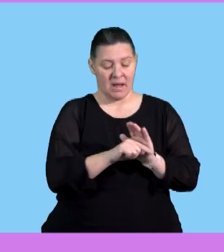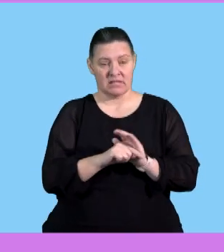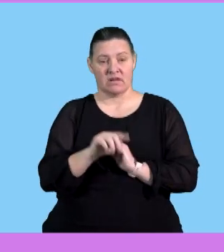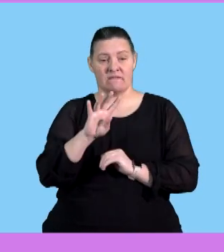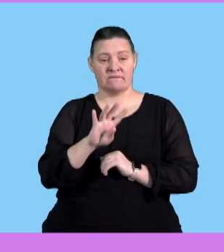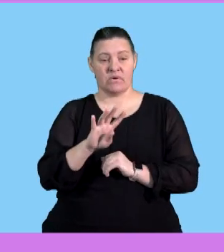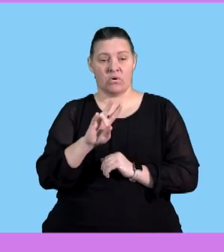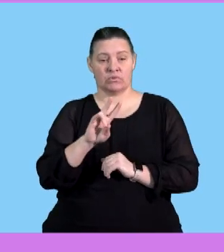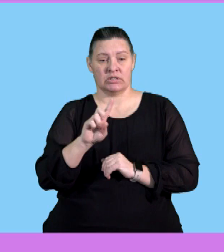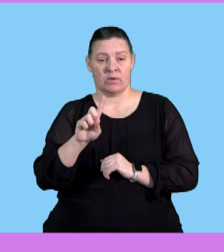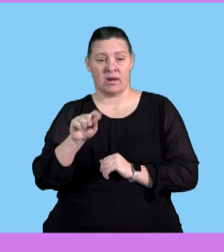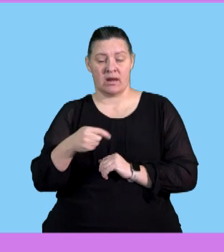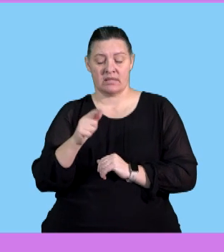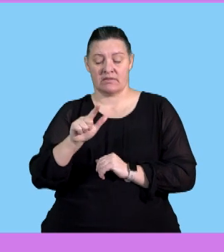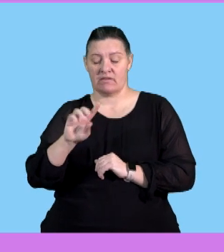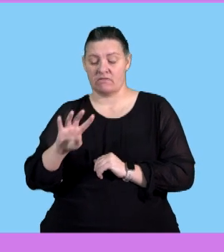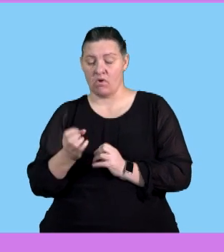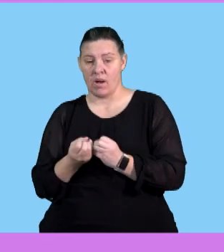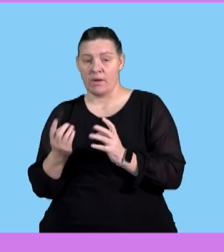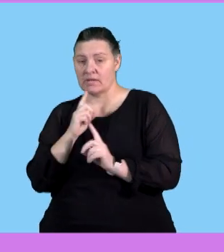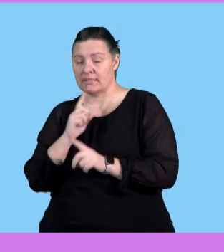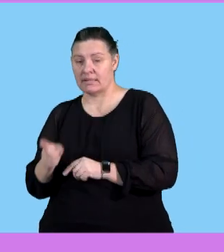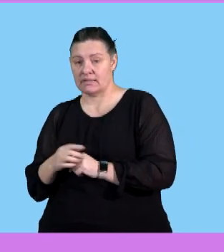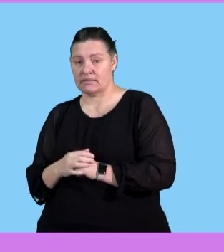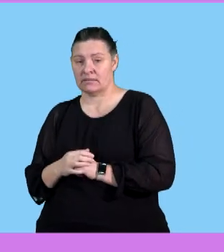485 minus